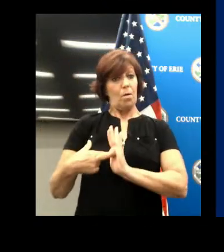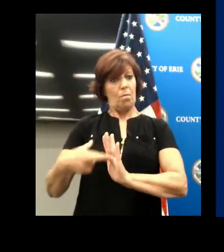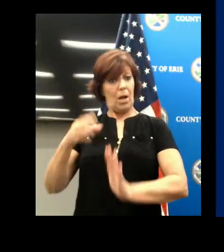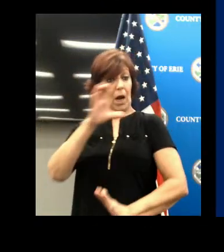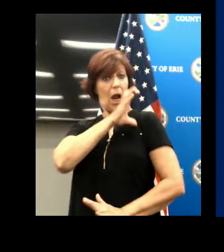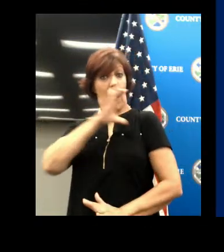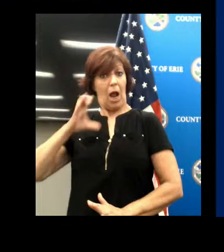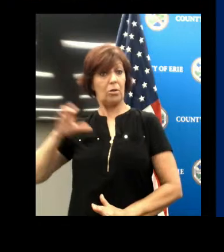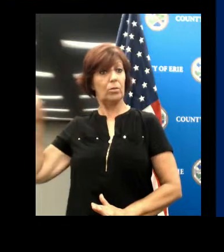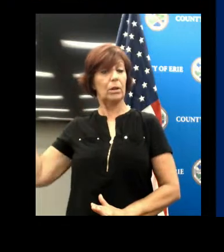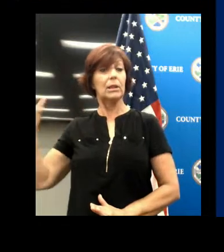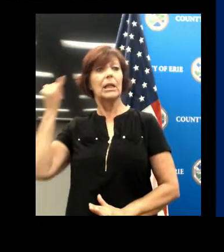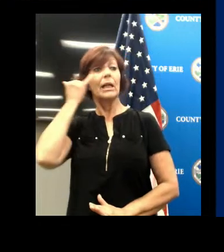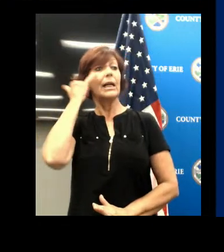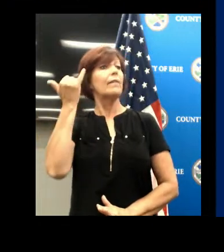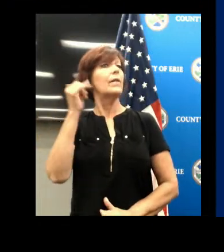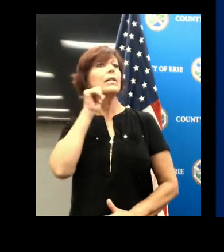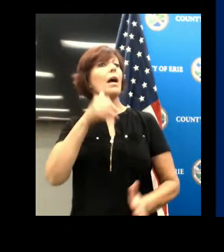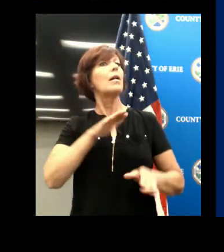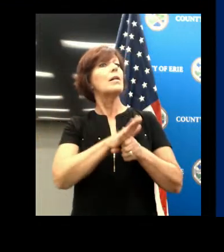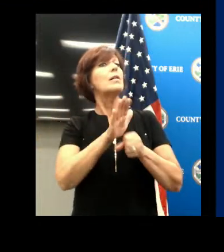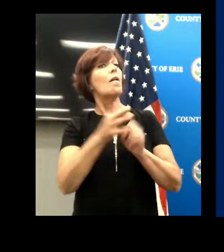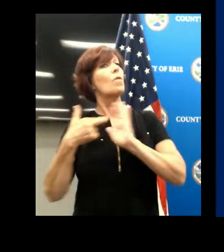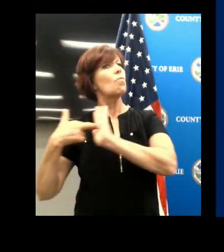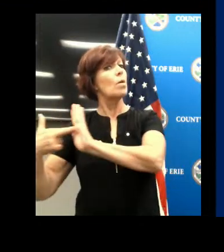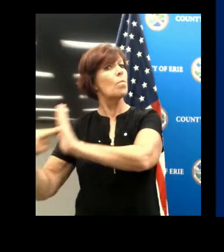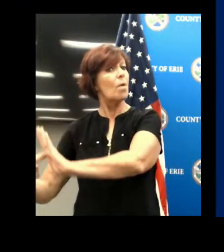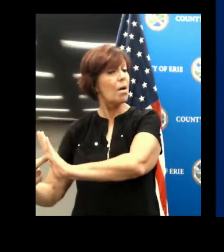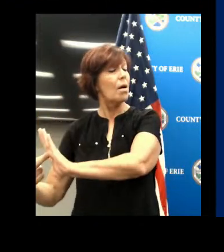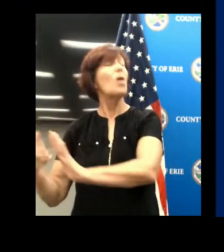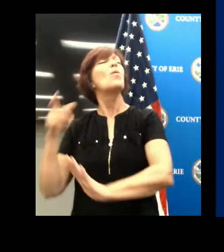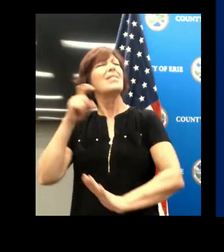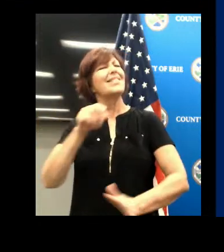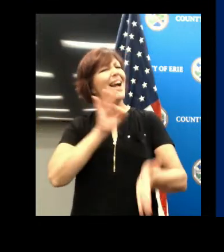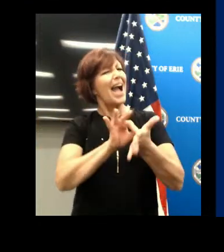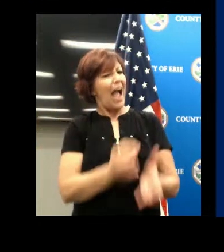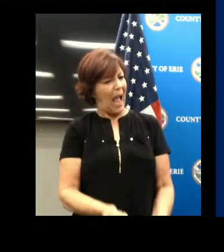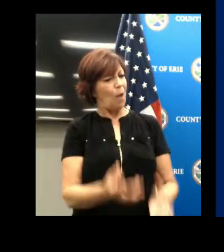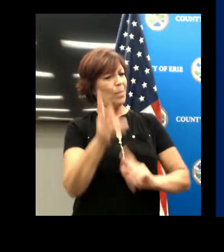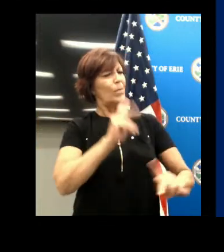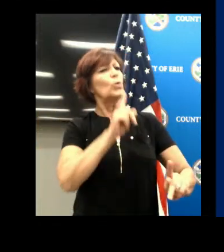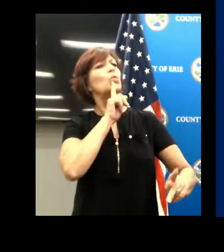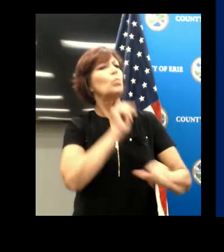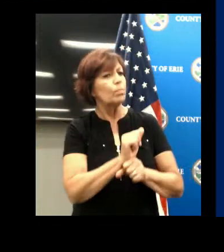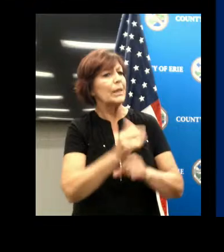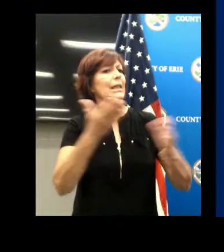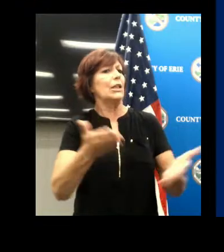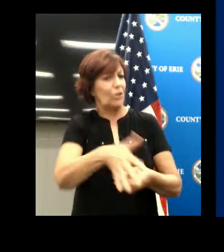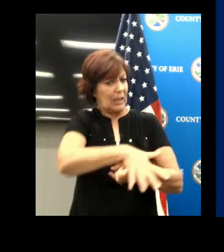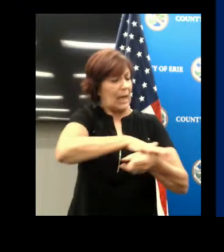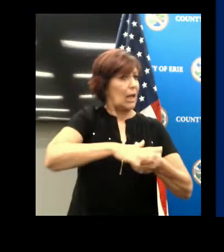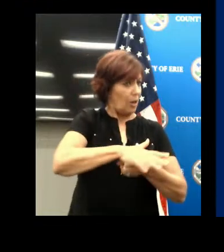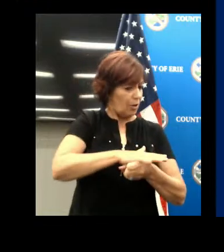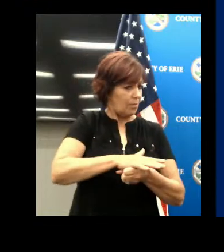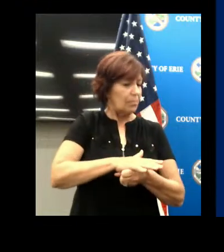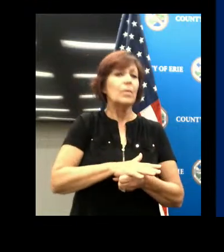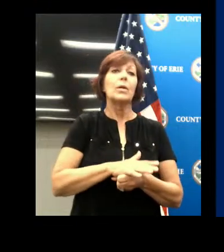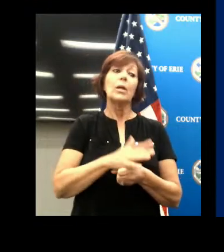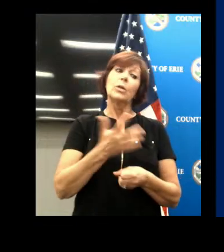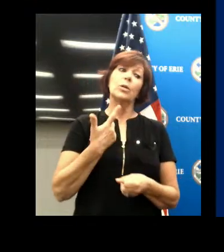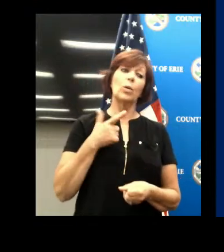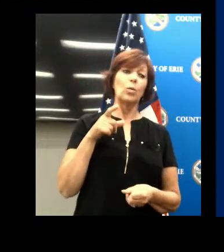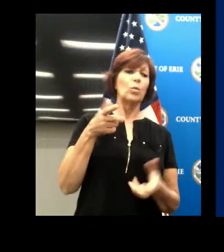properly, that means there will be less people to be represented under the auspices of how many people are in our region, which means we